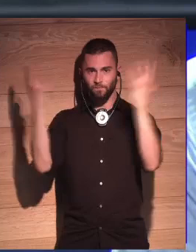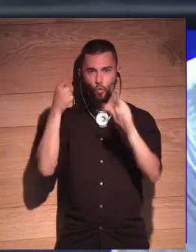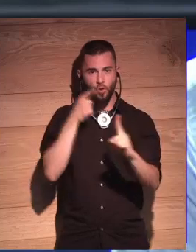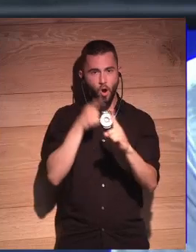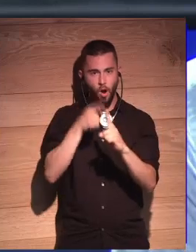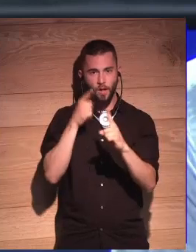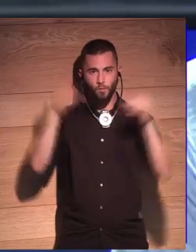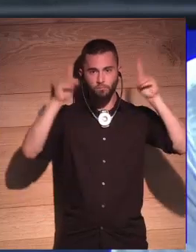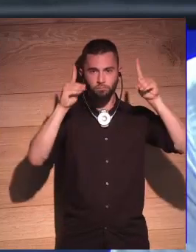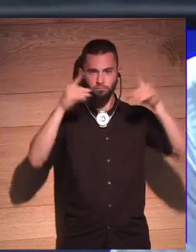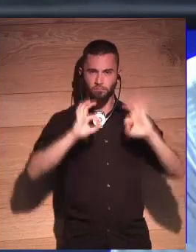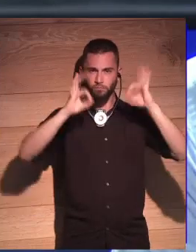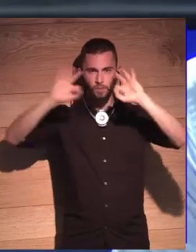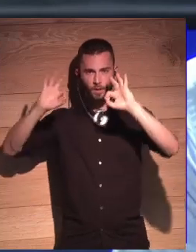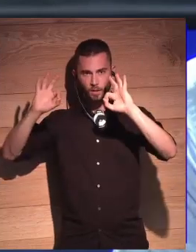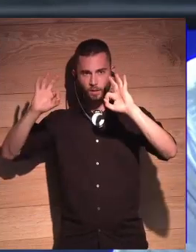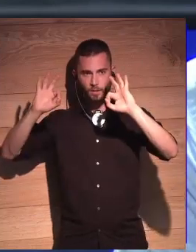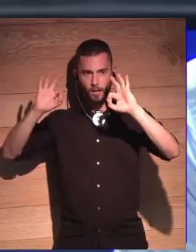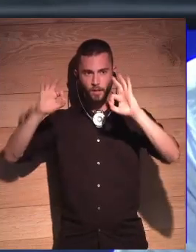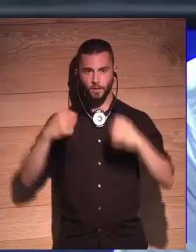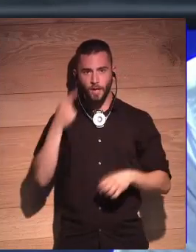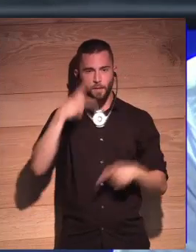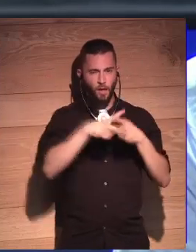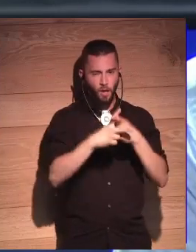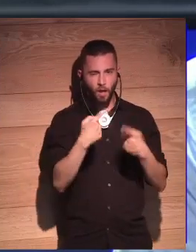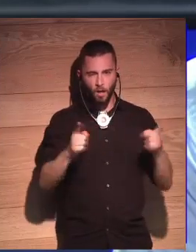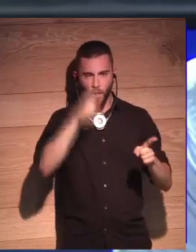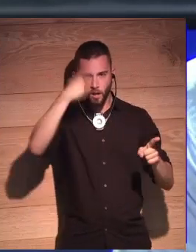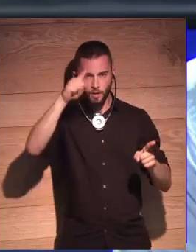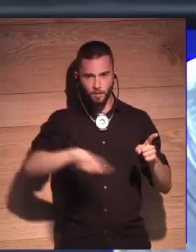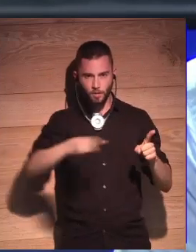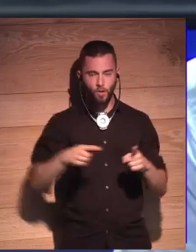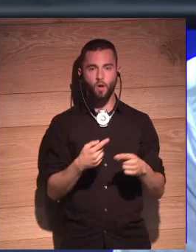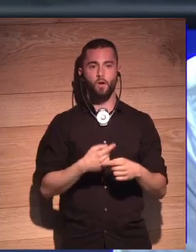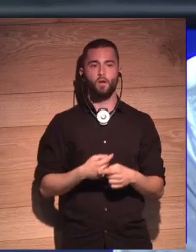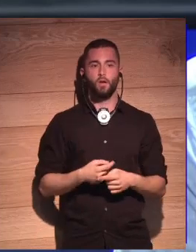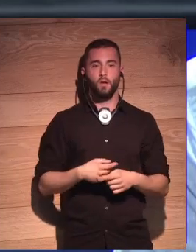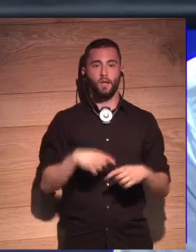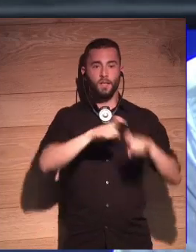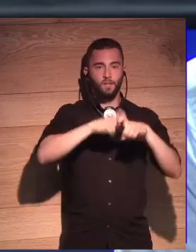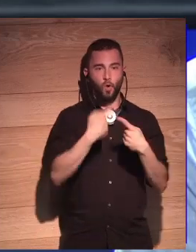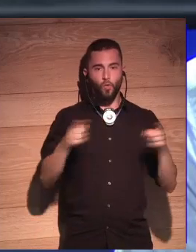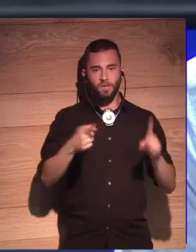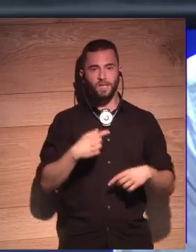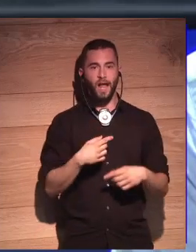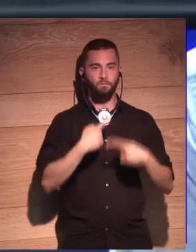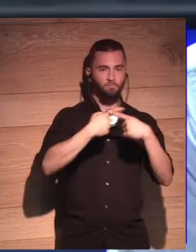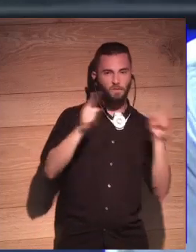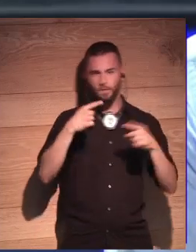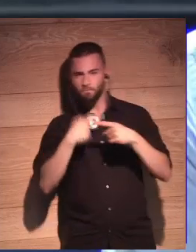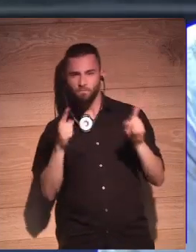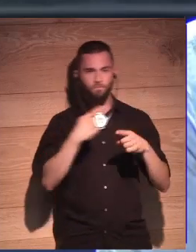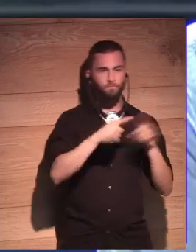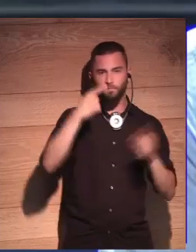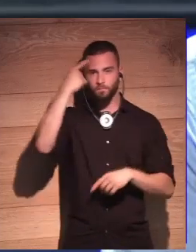reality headsets work. They had very specific goals to recognize the different instruments, to